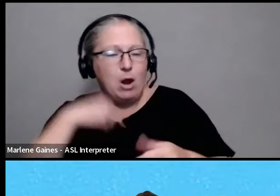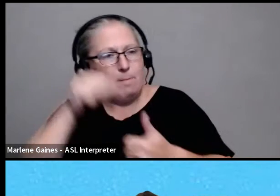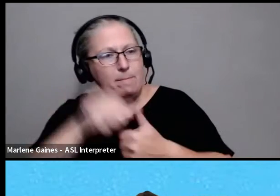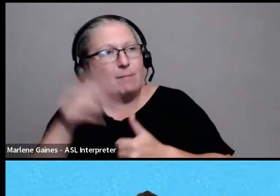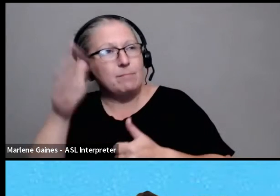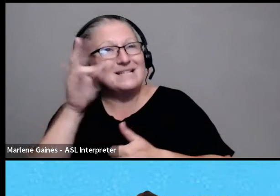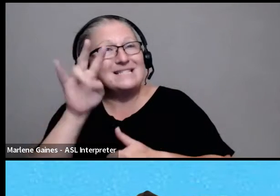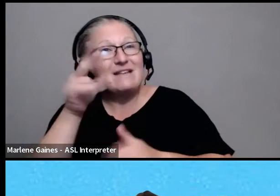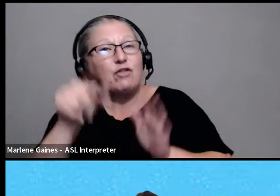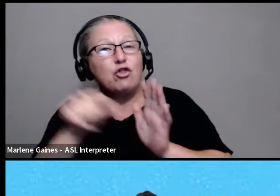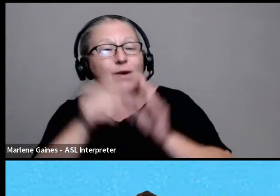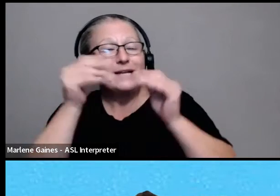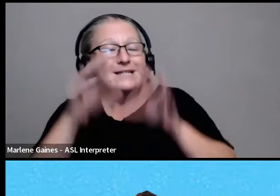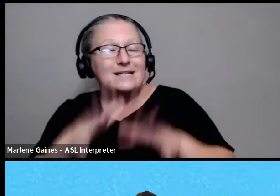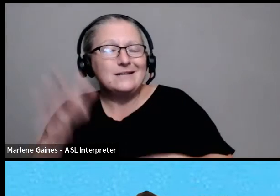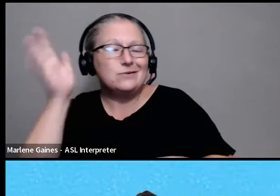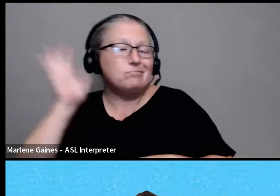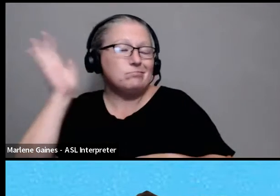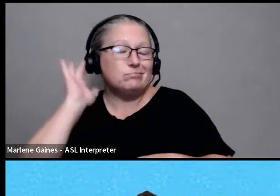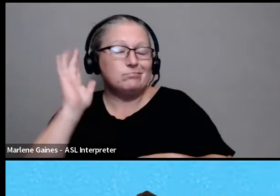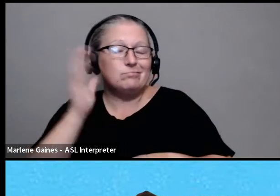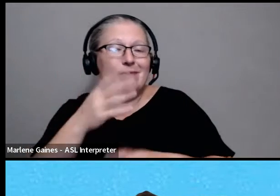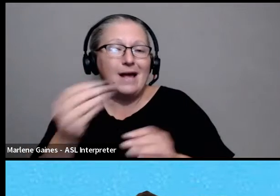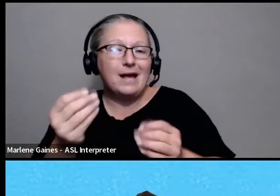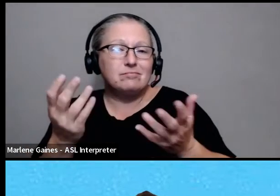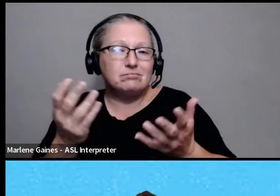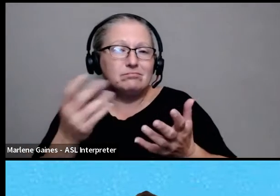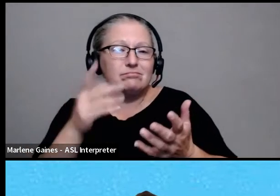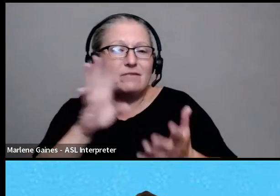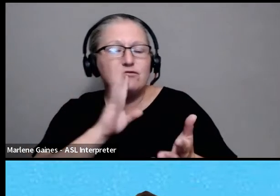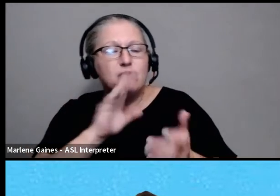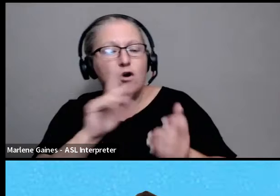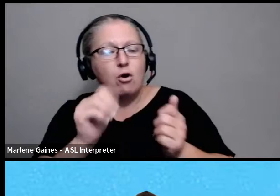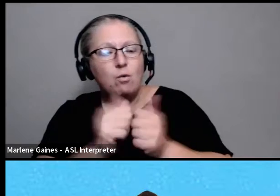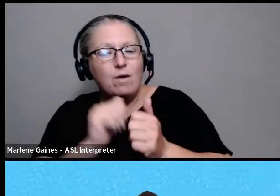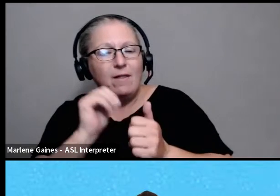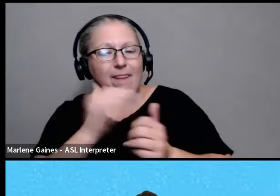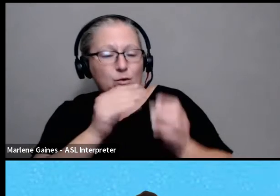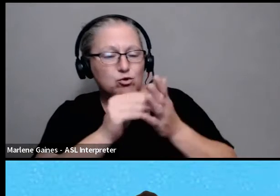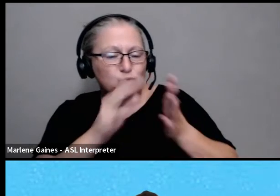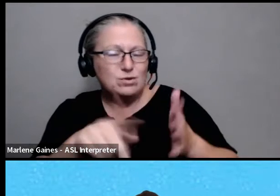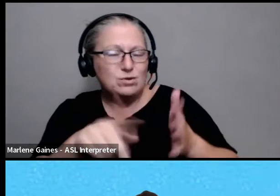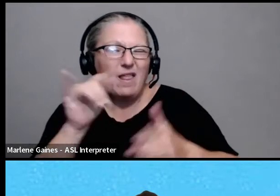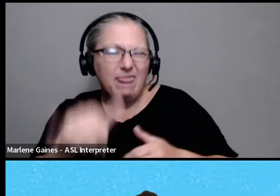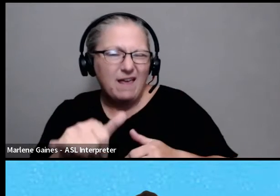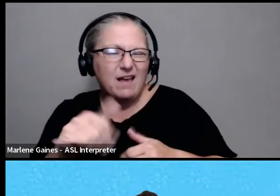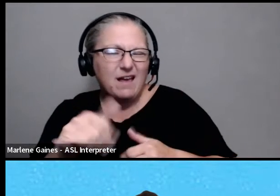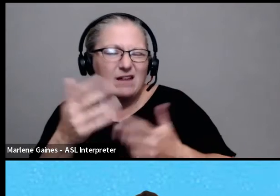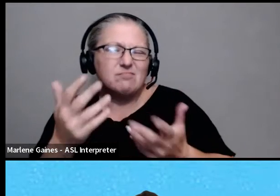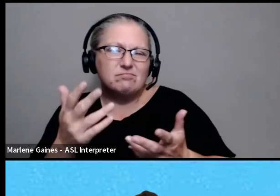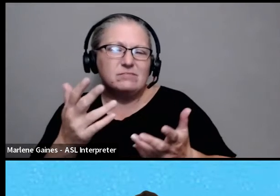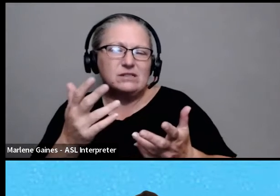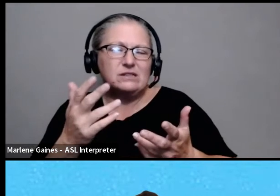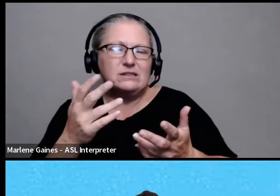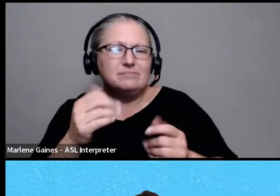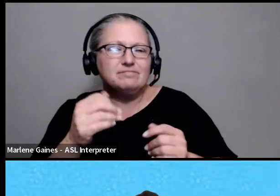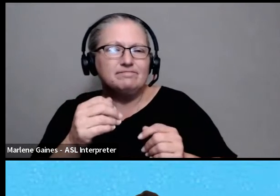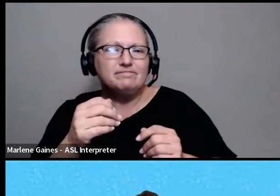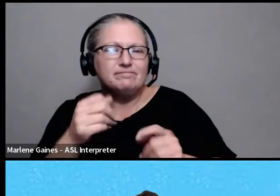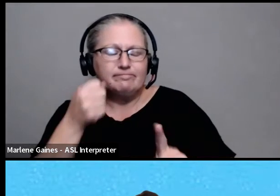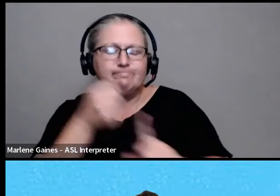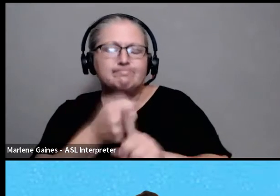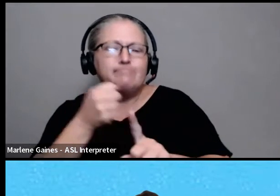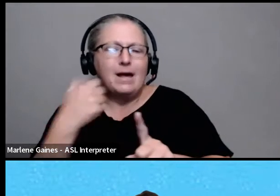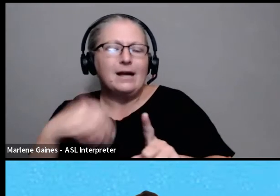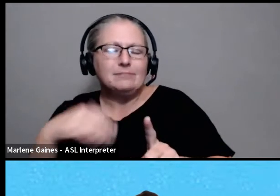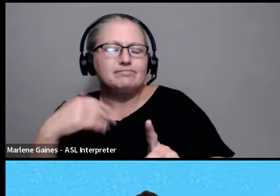grade teacher way back then and having to talk to our students about it. And it was very impactful,